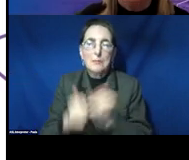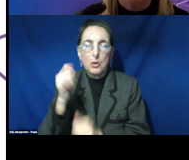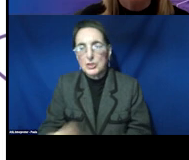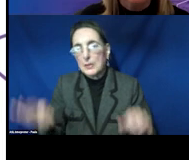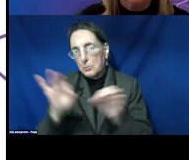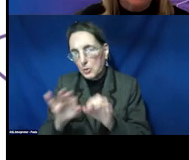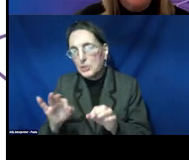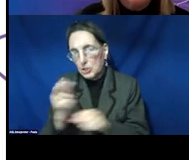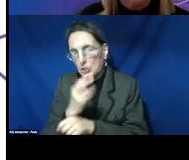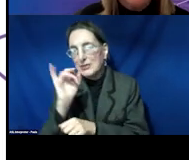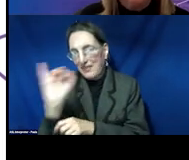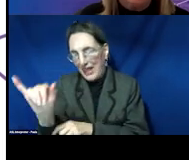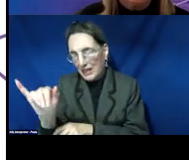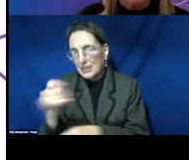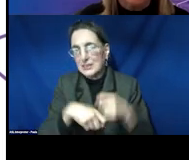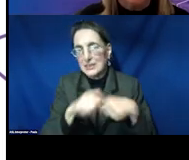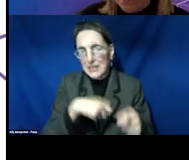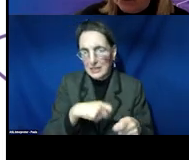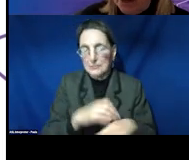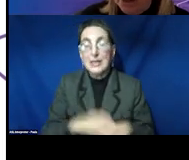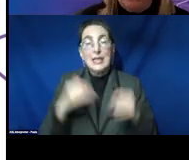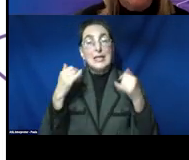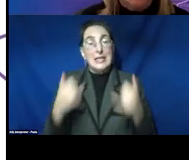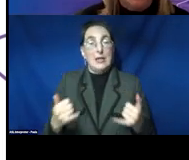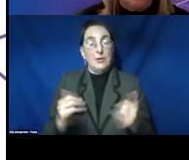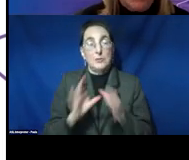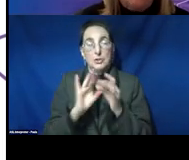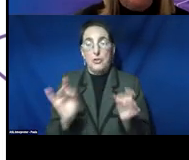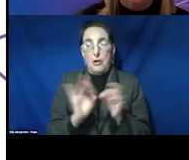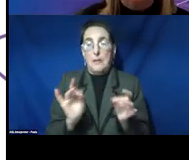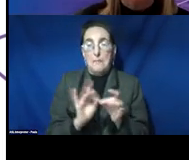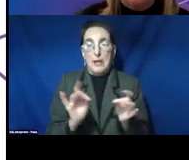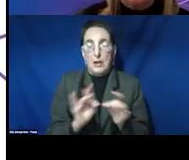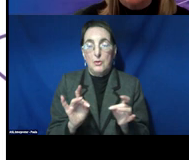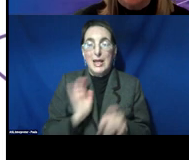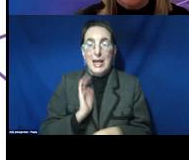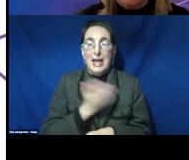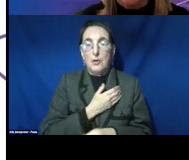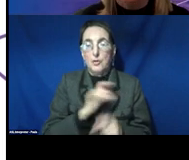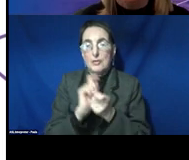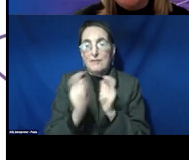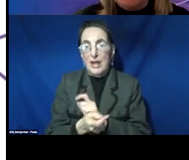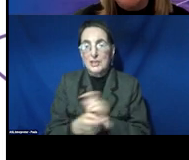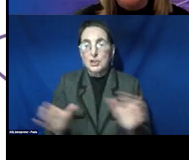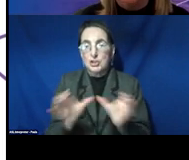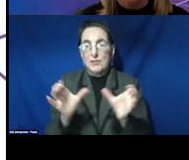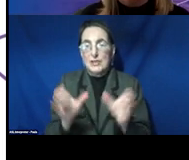so. So now I'm going to talk about our revised certification